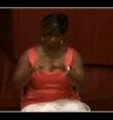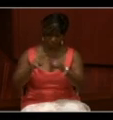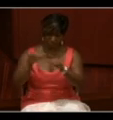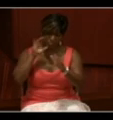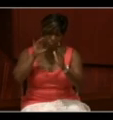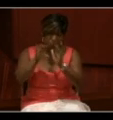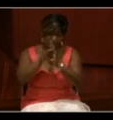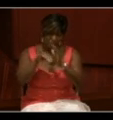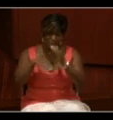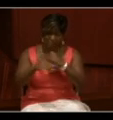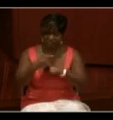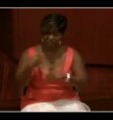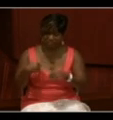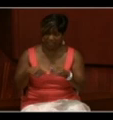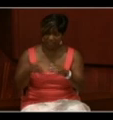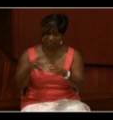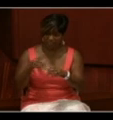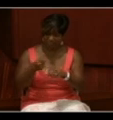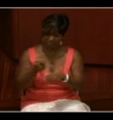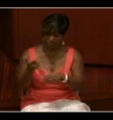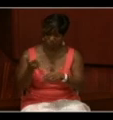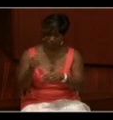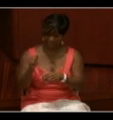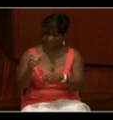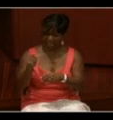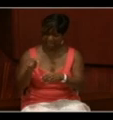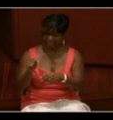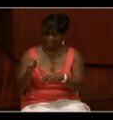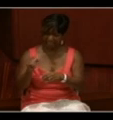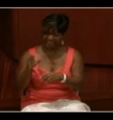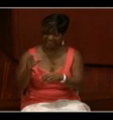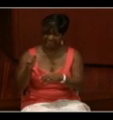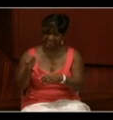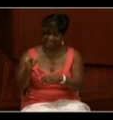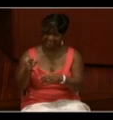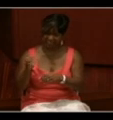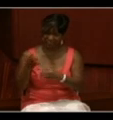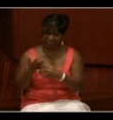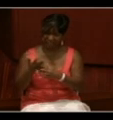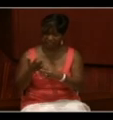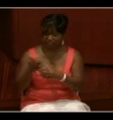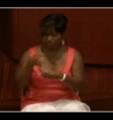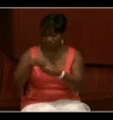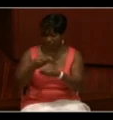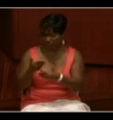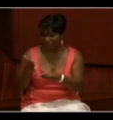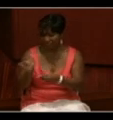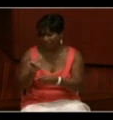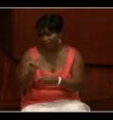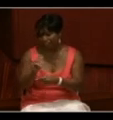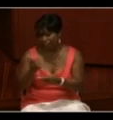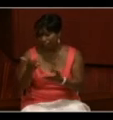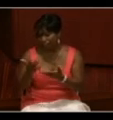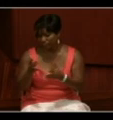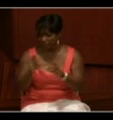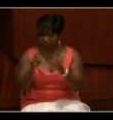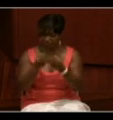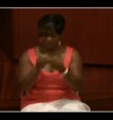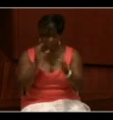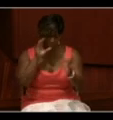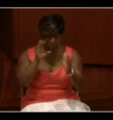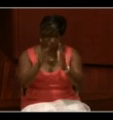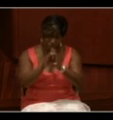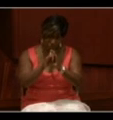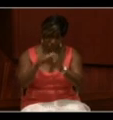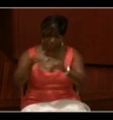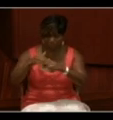Chinese Exclusion Act case files. They can include things such as family portraits that were